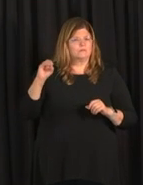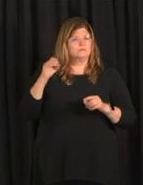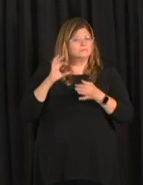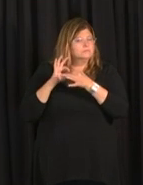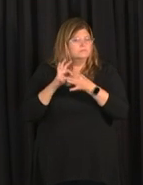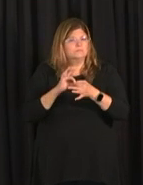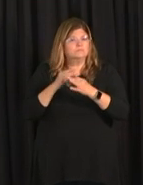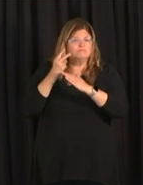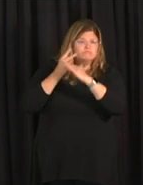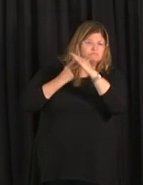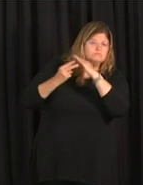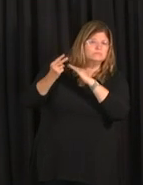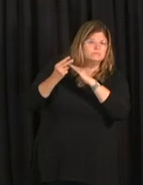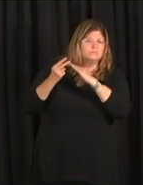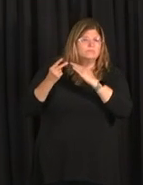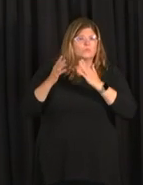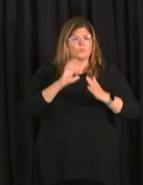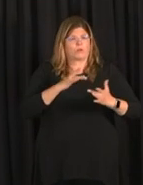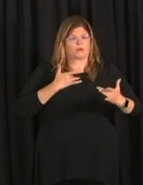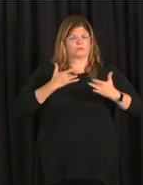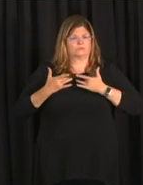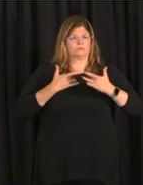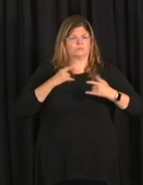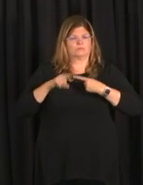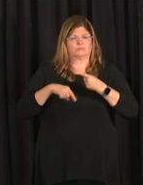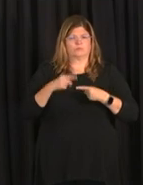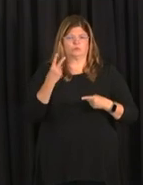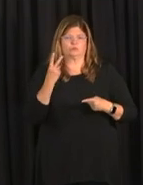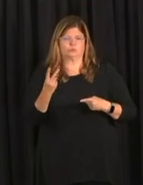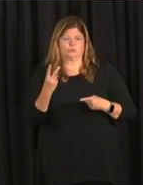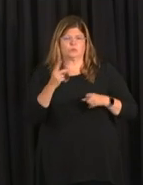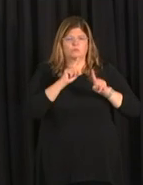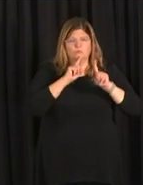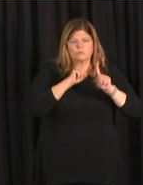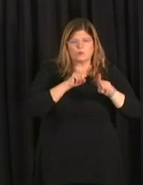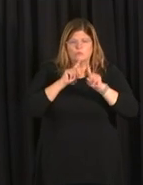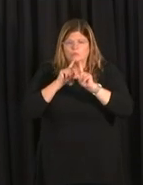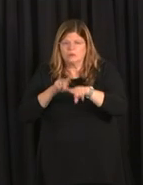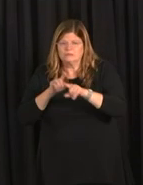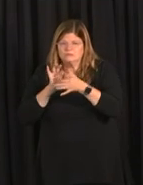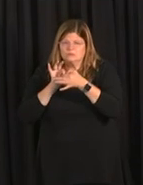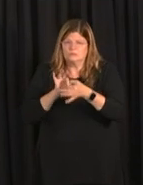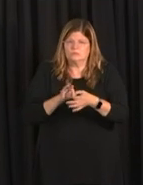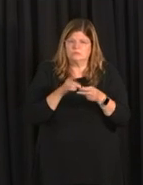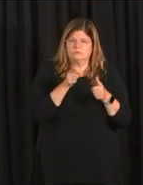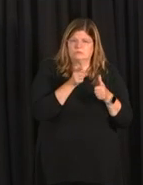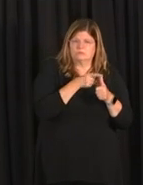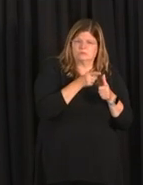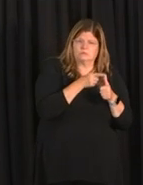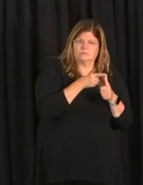have any insight and what your concerns might be about two reports that we're anticipating. One, the